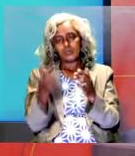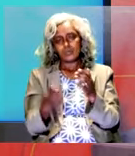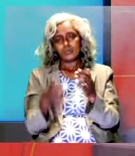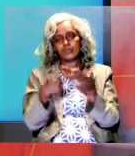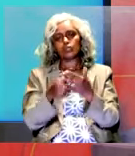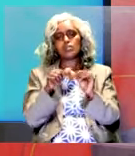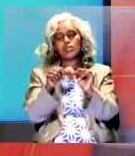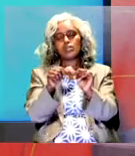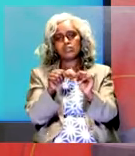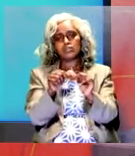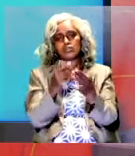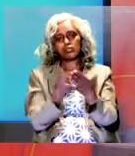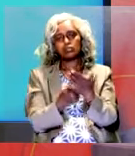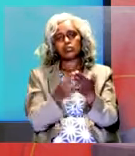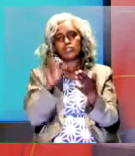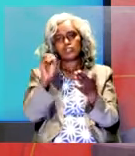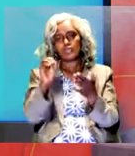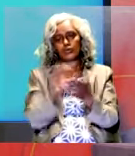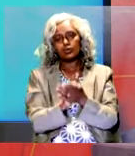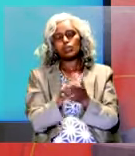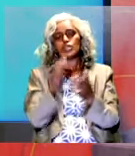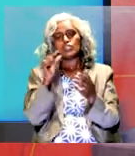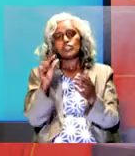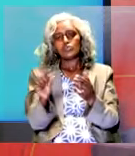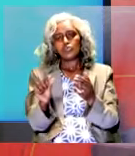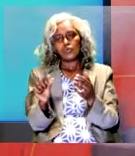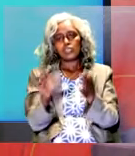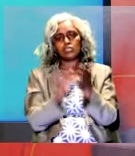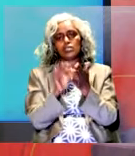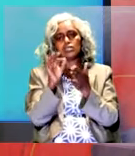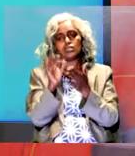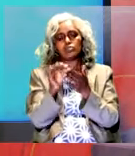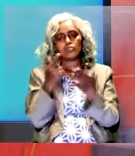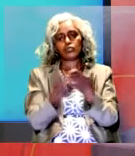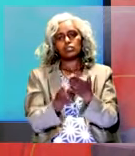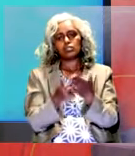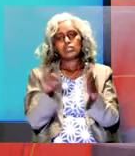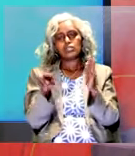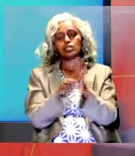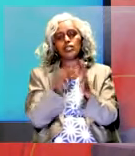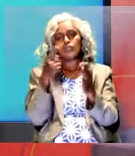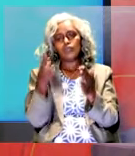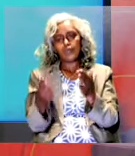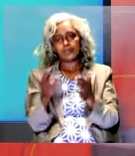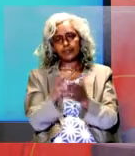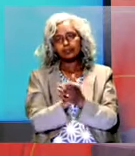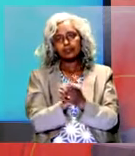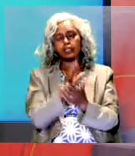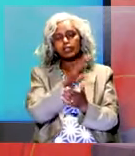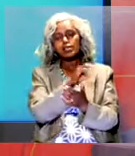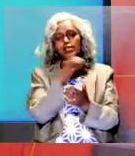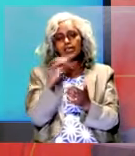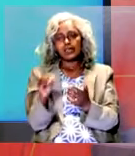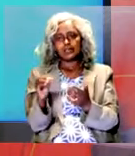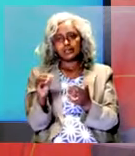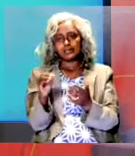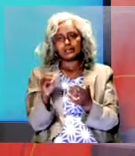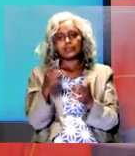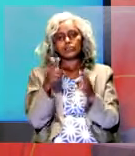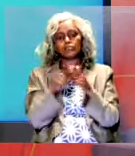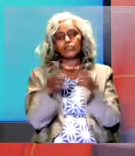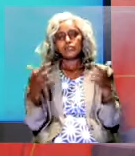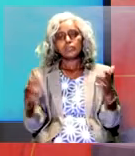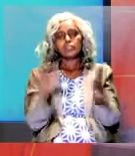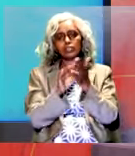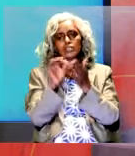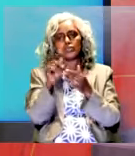1, it's going like this and goes to 0. So the smallest number from this set is negative 1, and the biggest